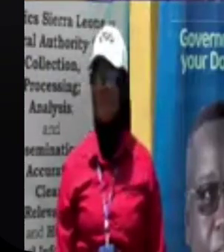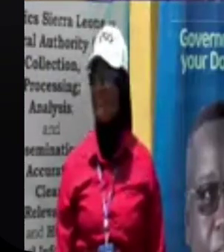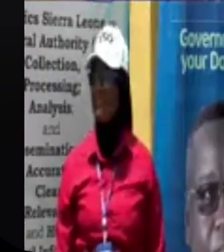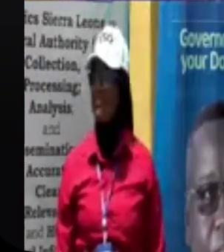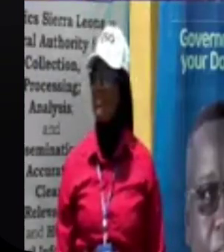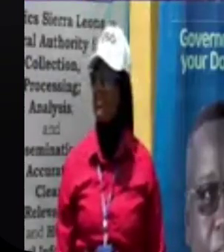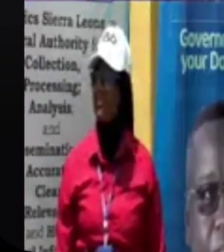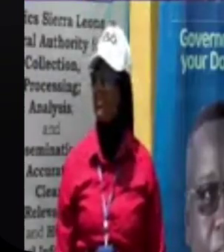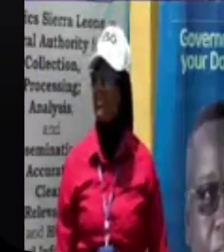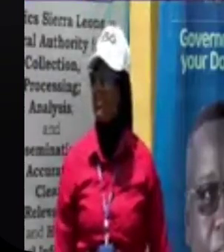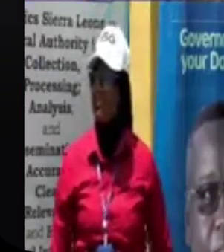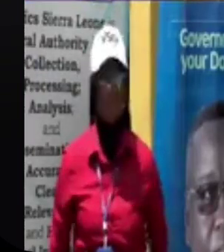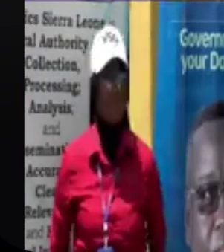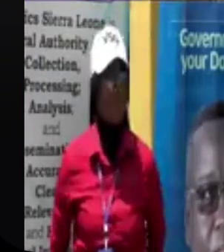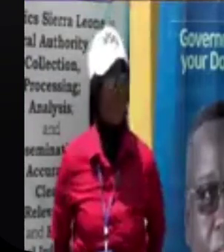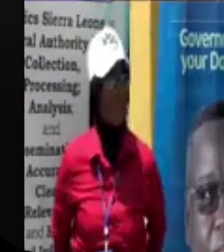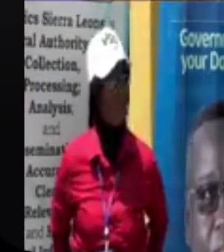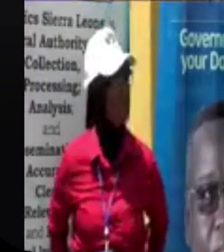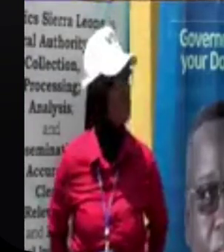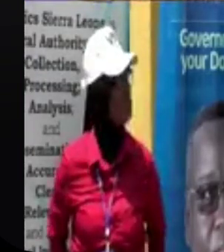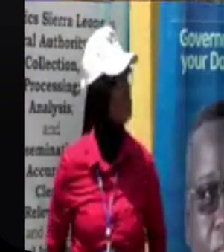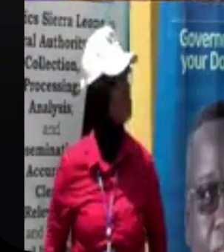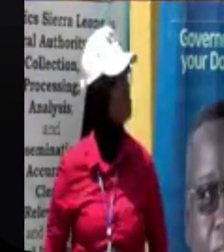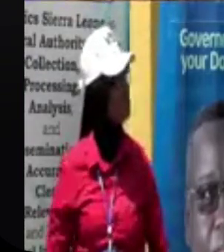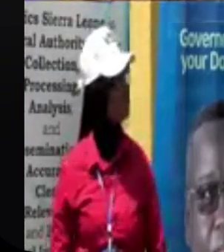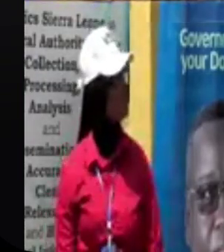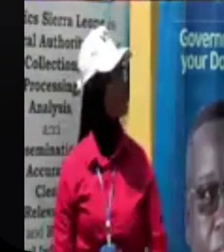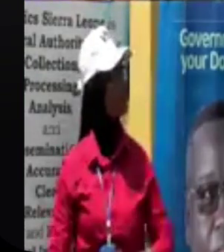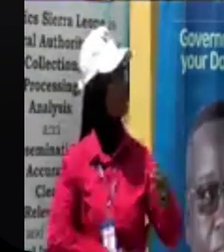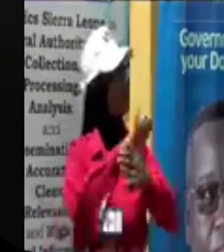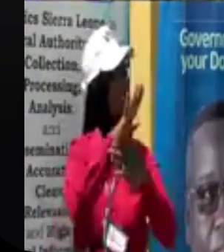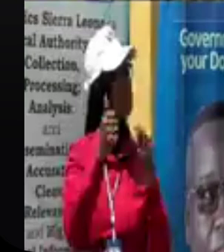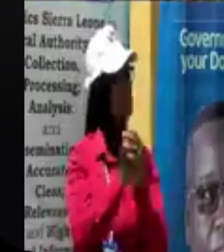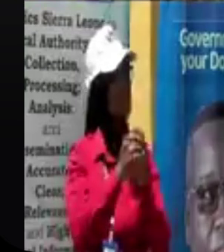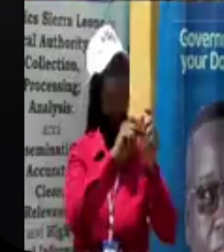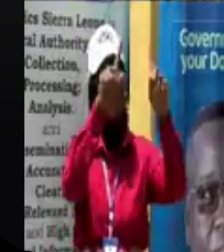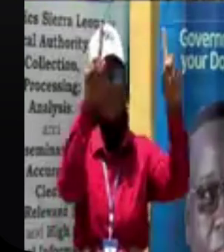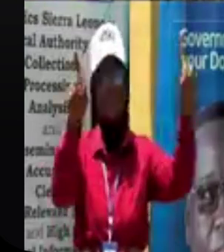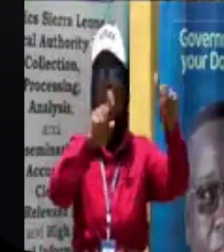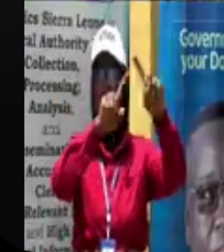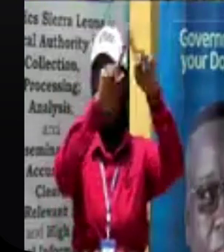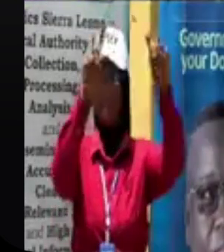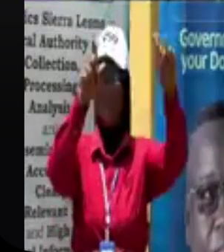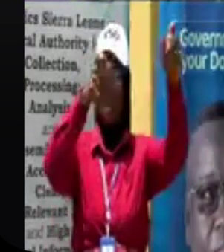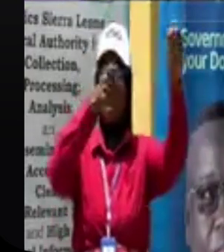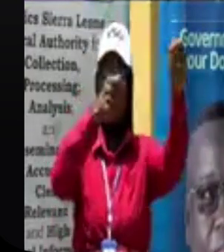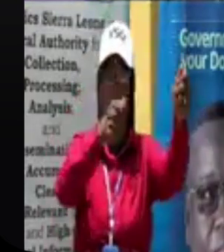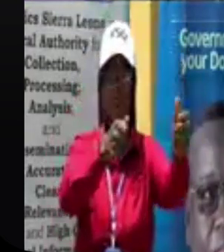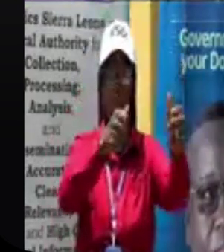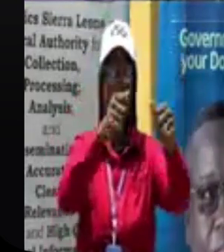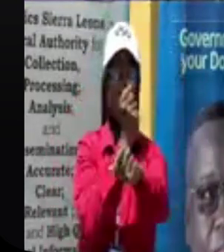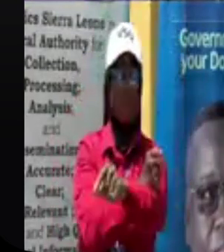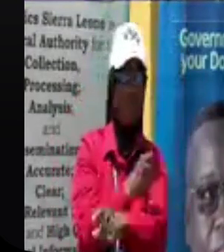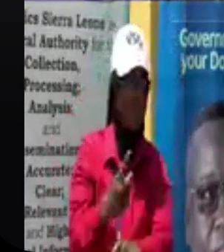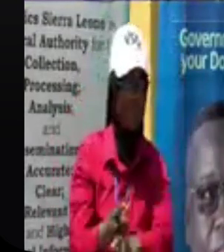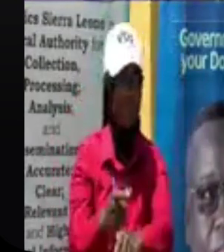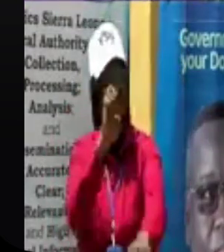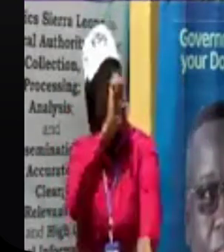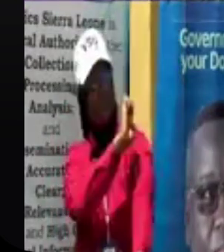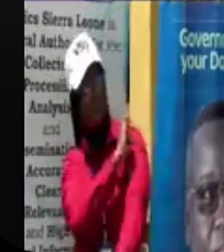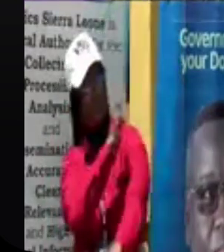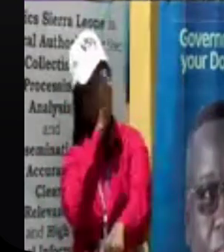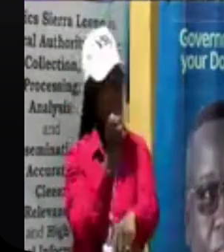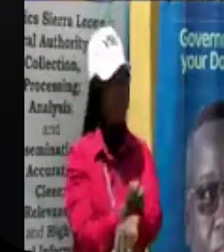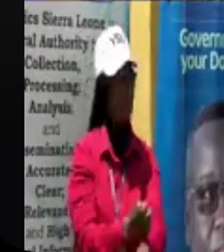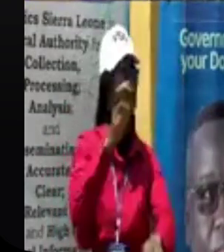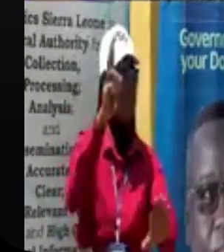but una come together. So we get all the questions that we get to do with Fit Salone and energy. The chairman and